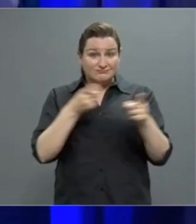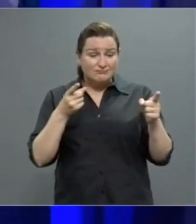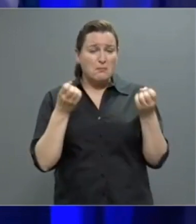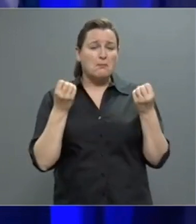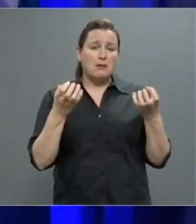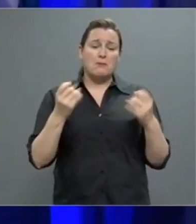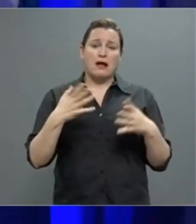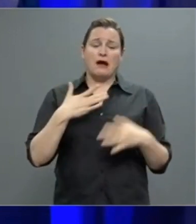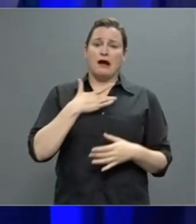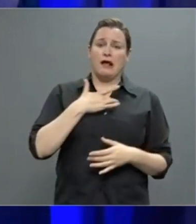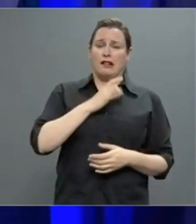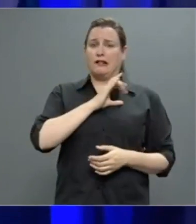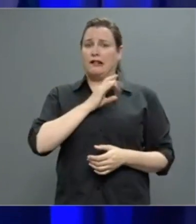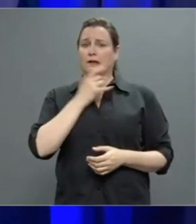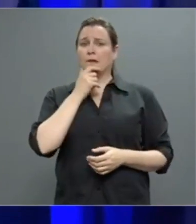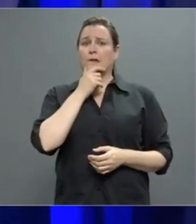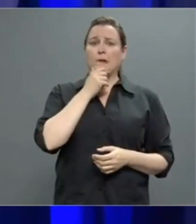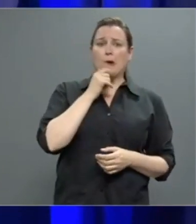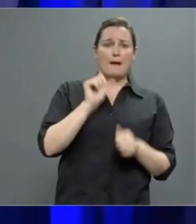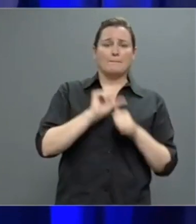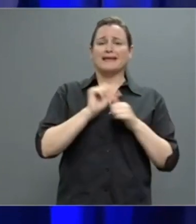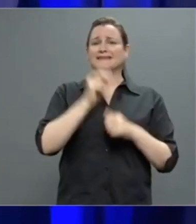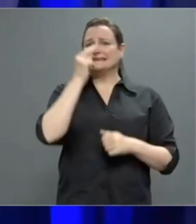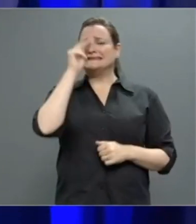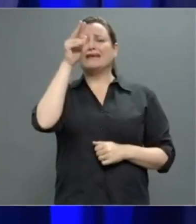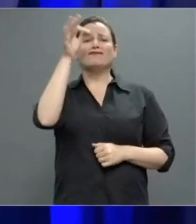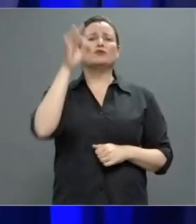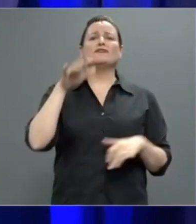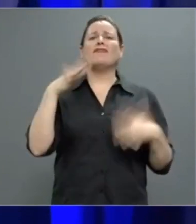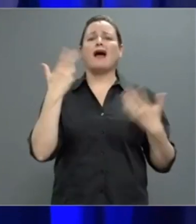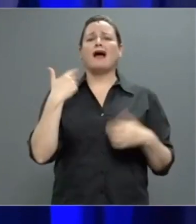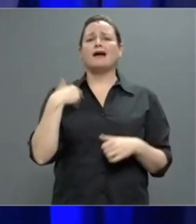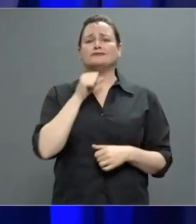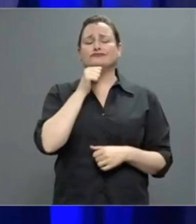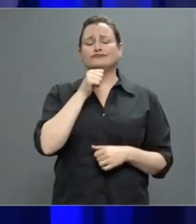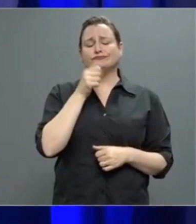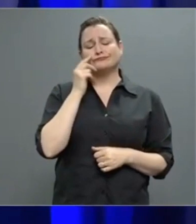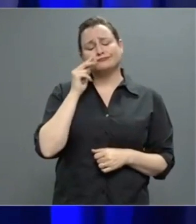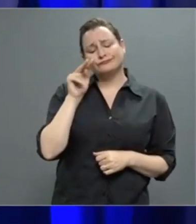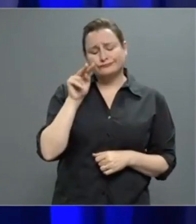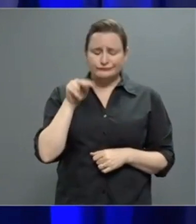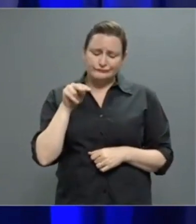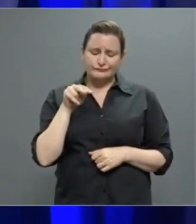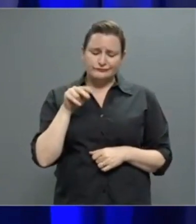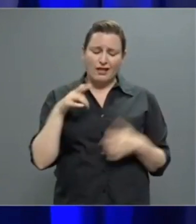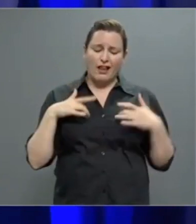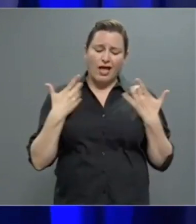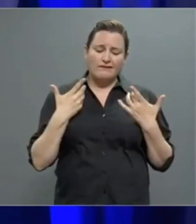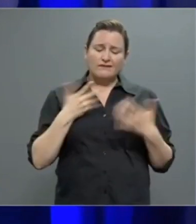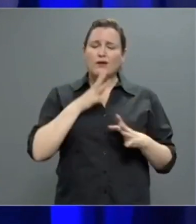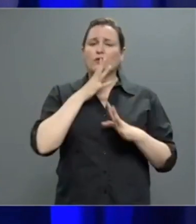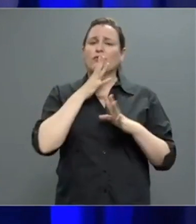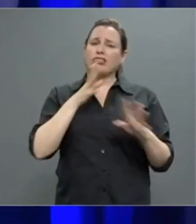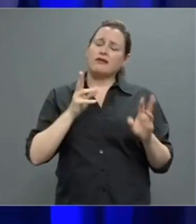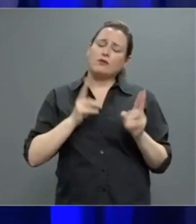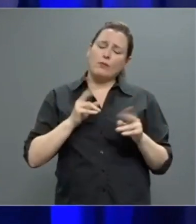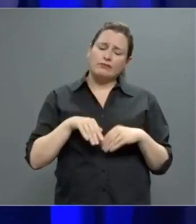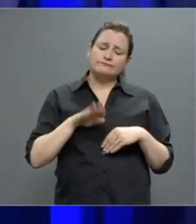they stare only at the ground in front of them, just trying to put one foot in front of